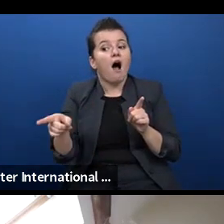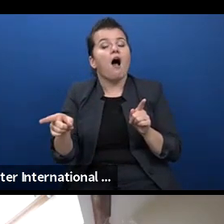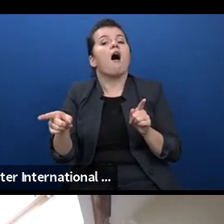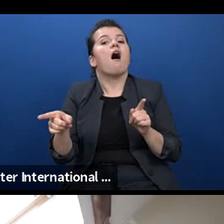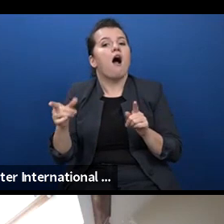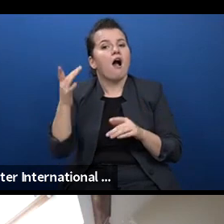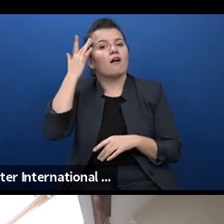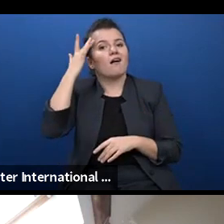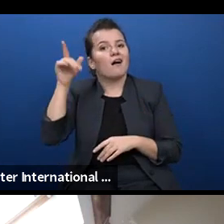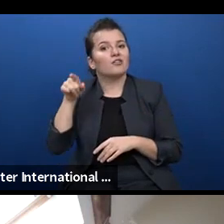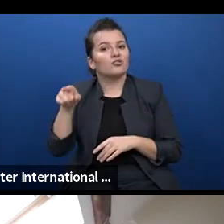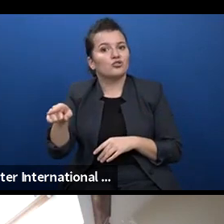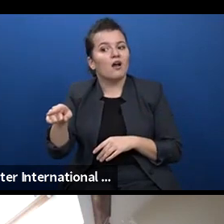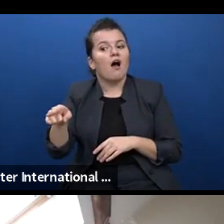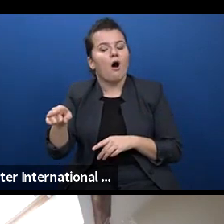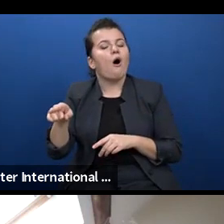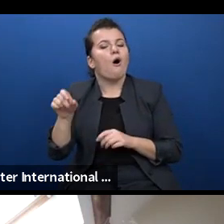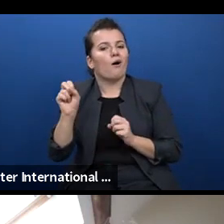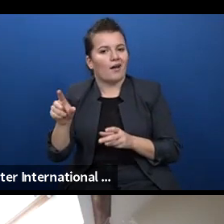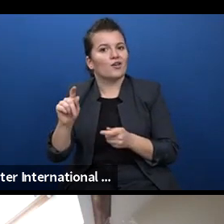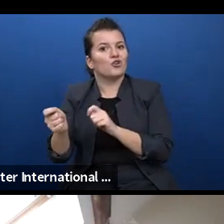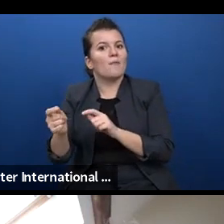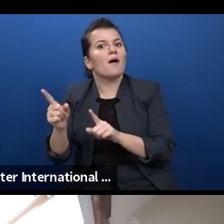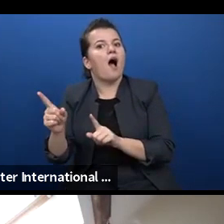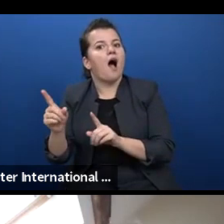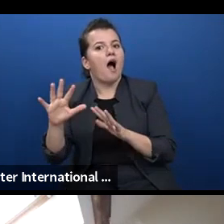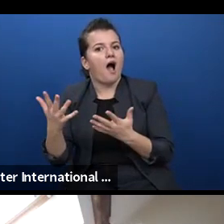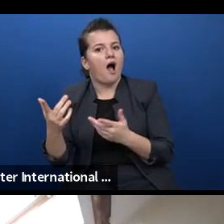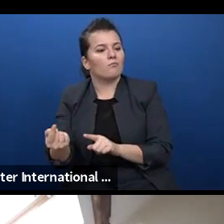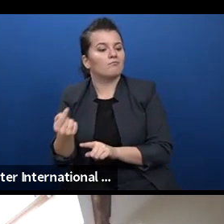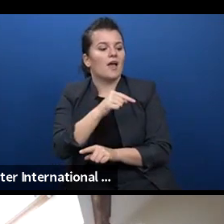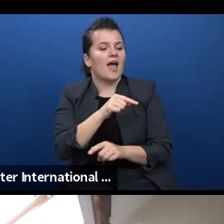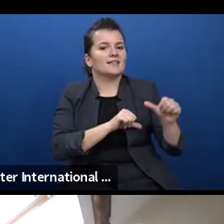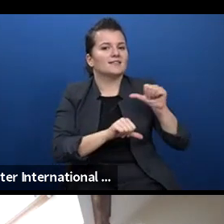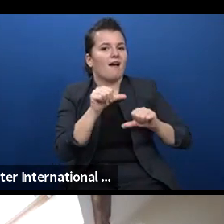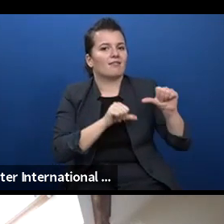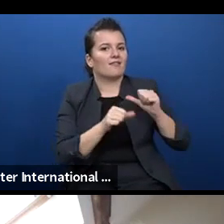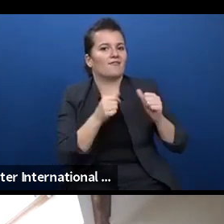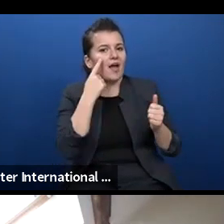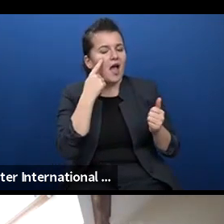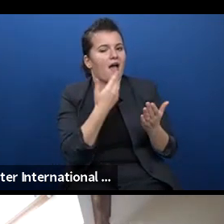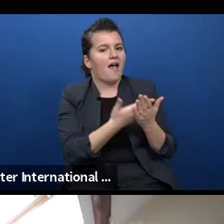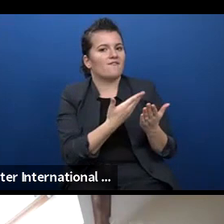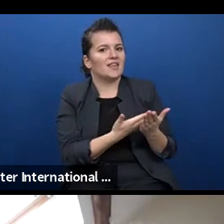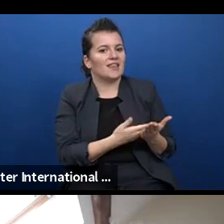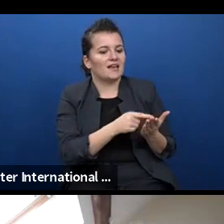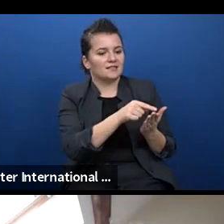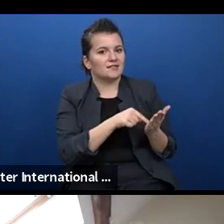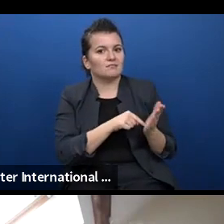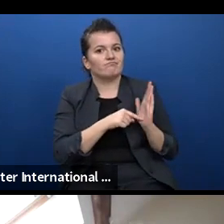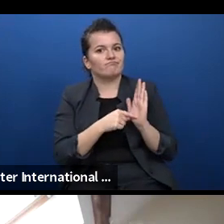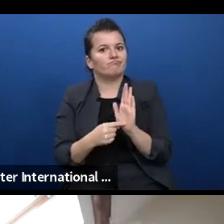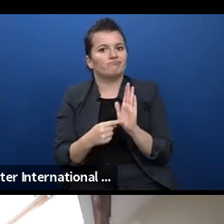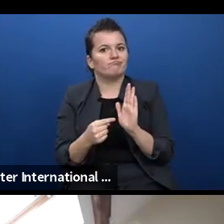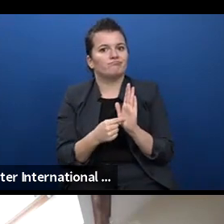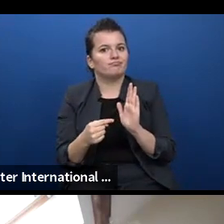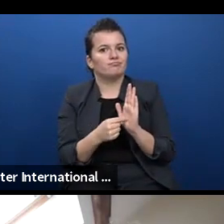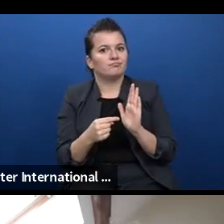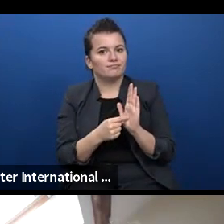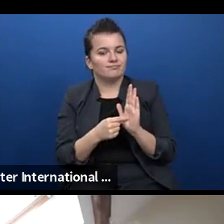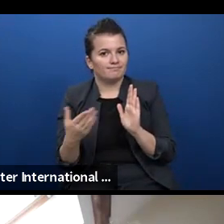that is led by scientific evidence. And I believe the first instance that from me personally is important for the sector